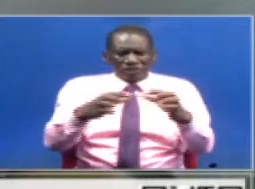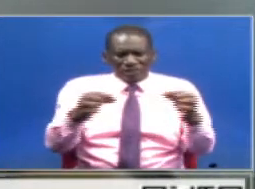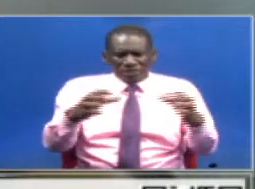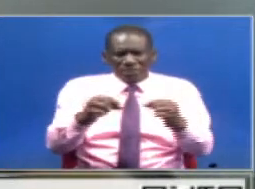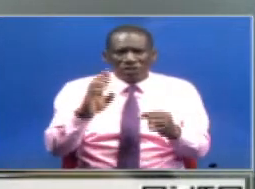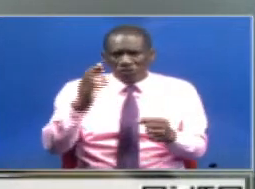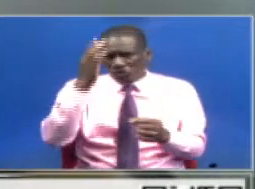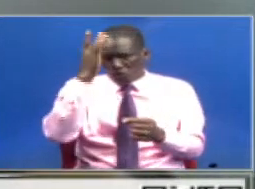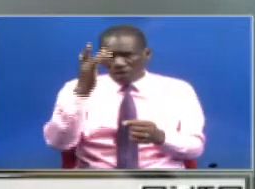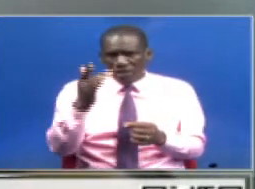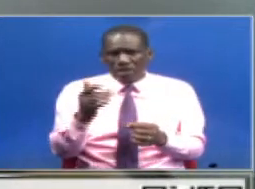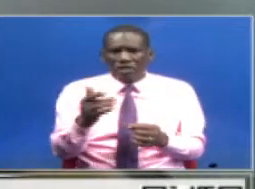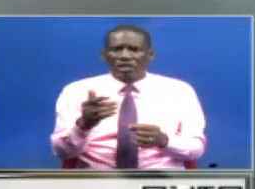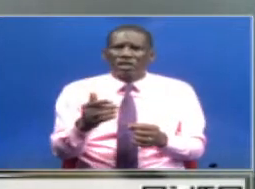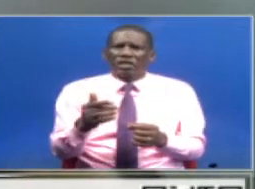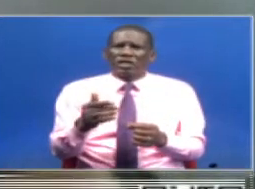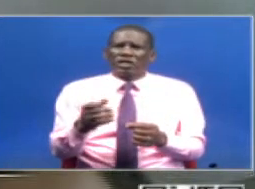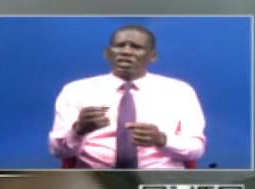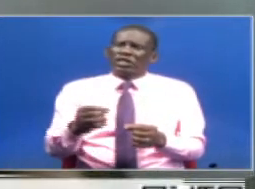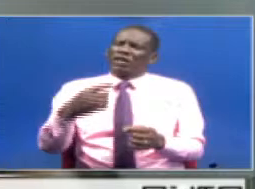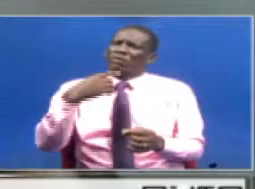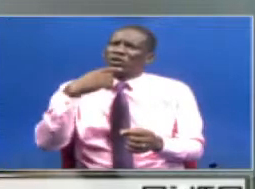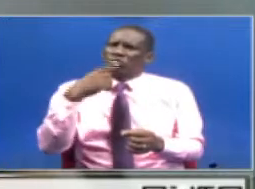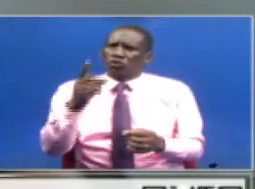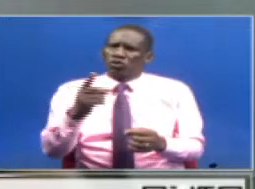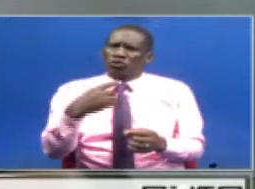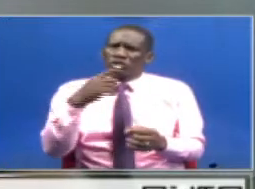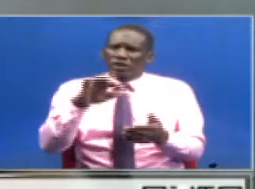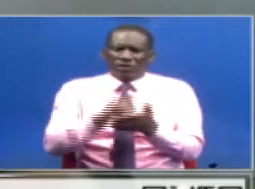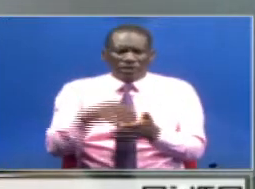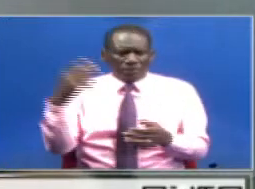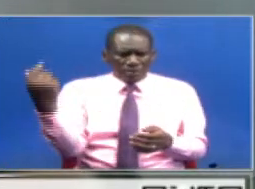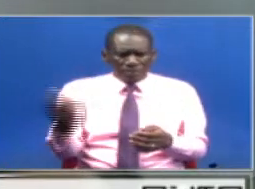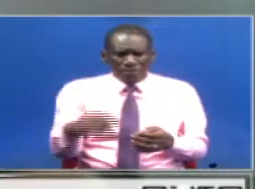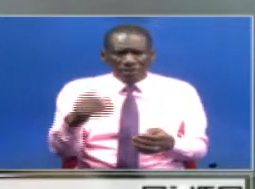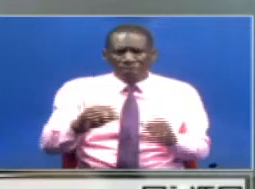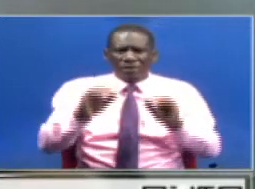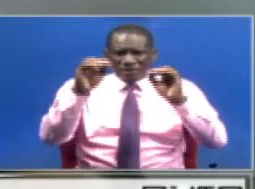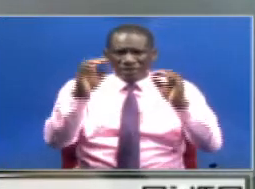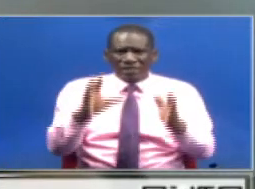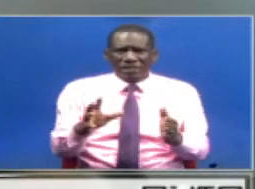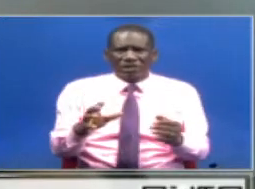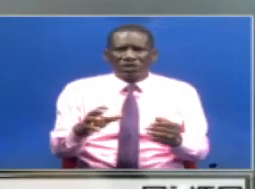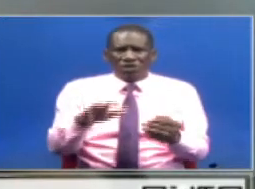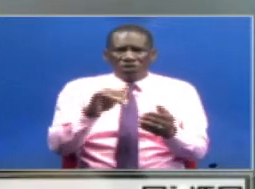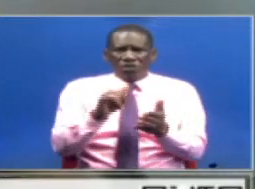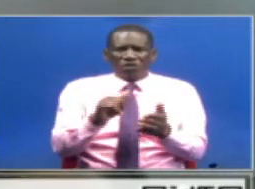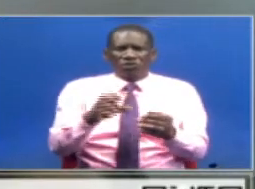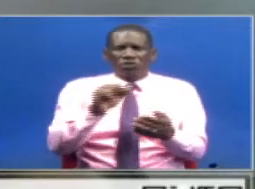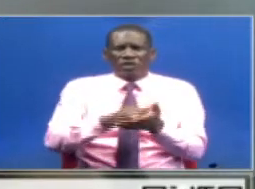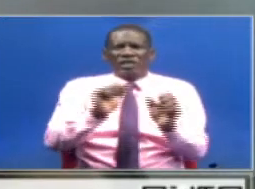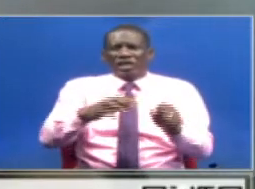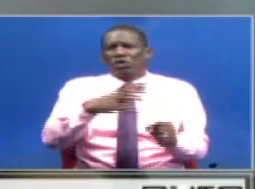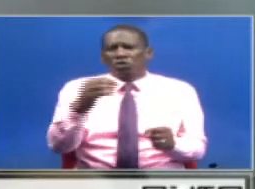because Peter Blon had told her to say that she had been assaulted by the teacher so that she could go home.